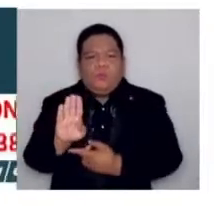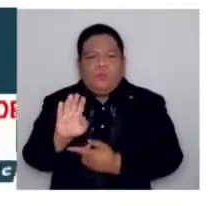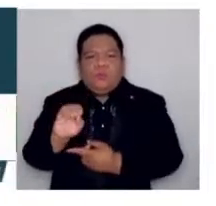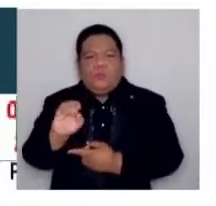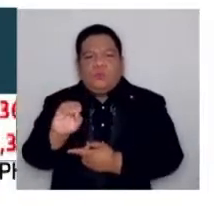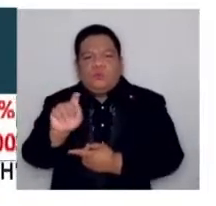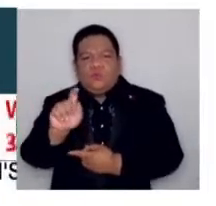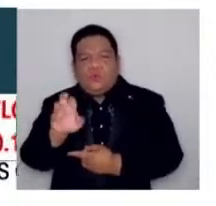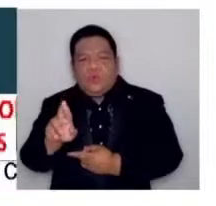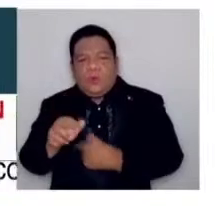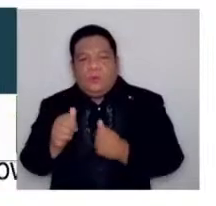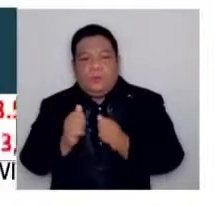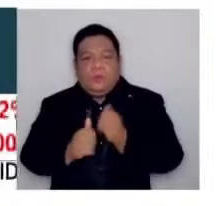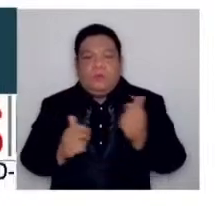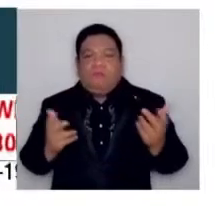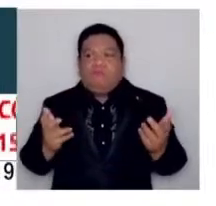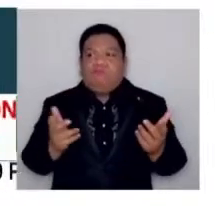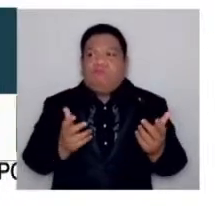parang